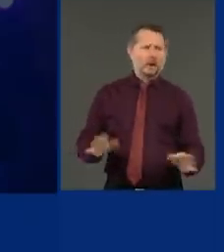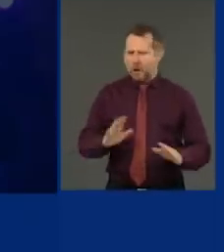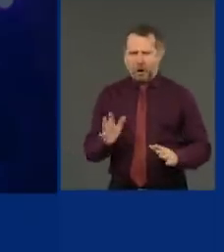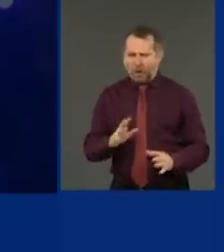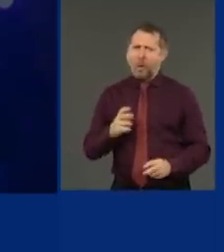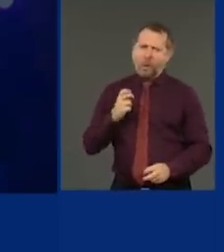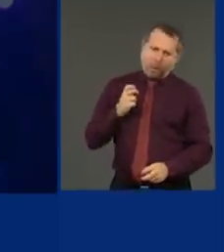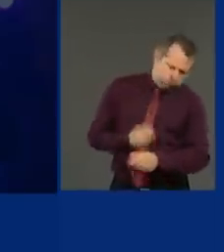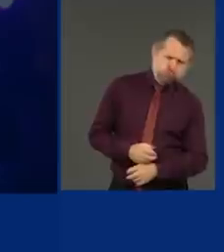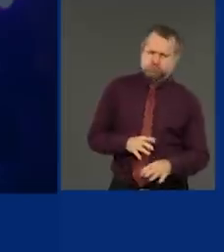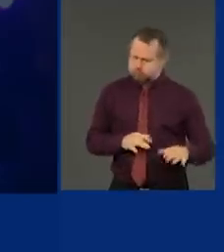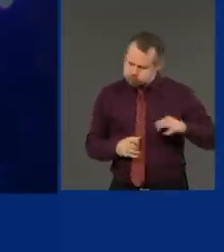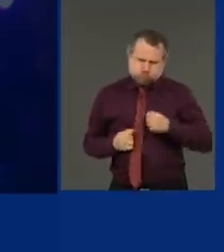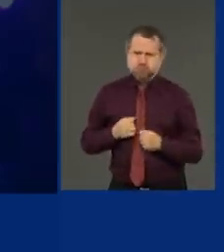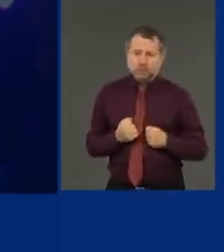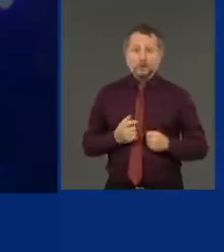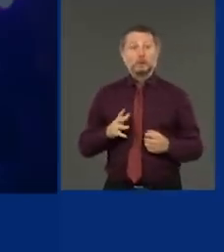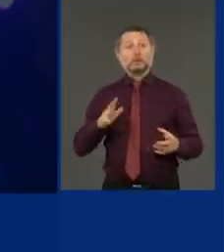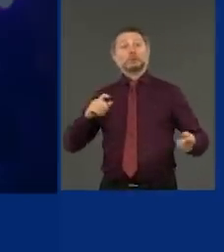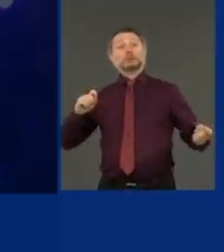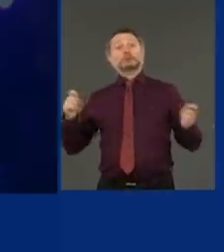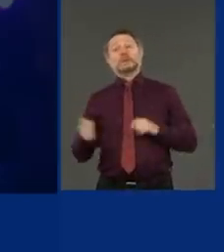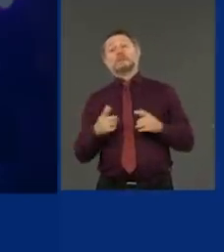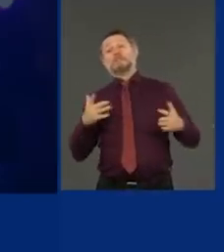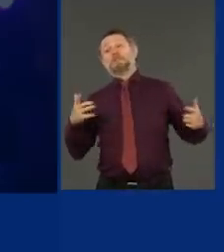Change a large system, very hard.